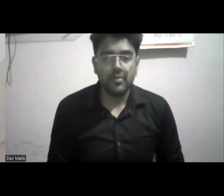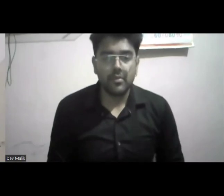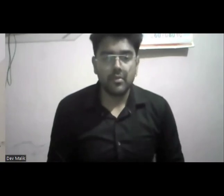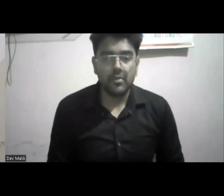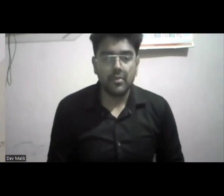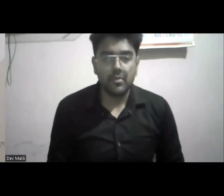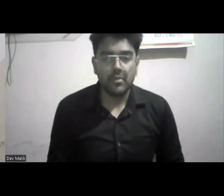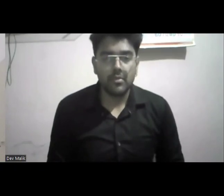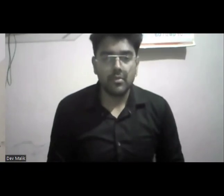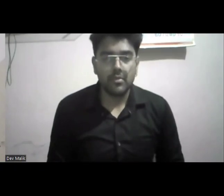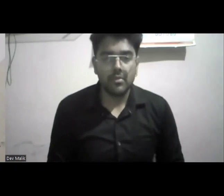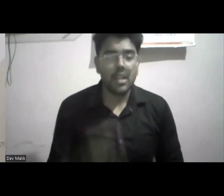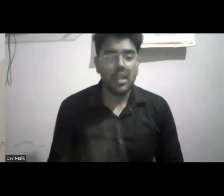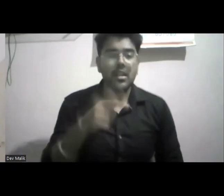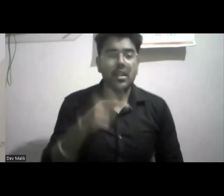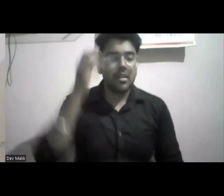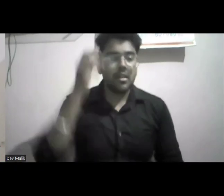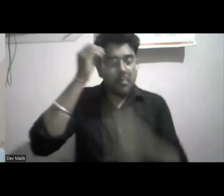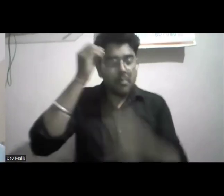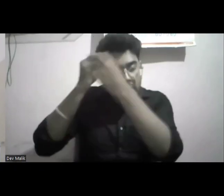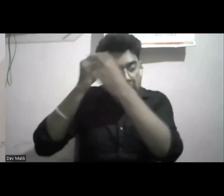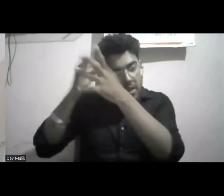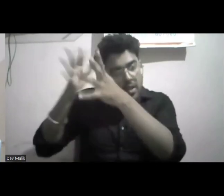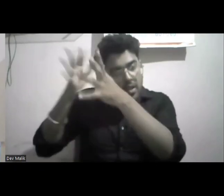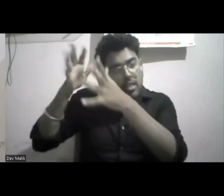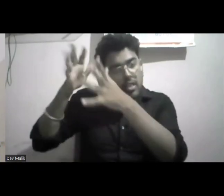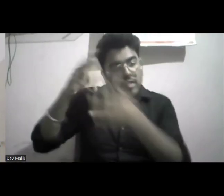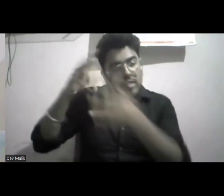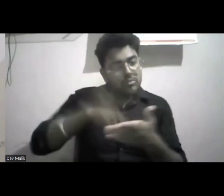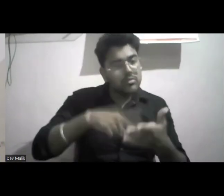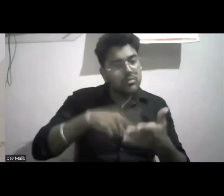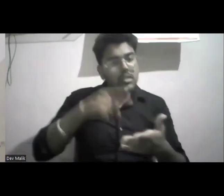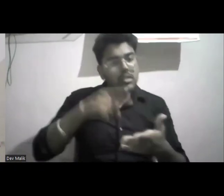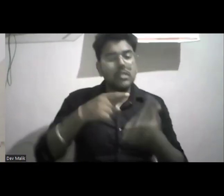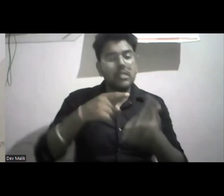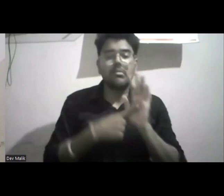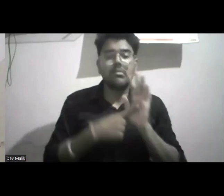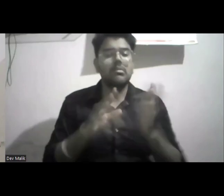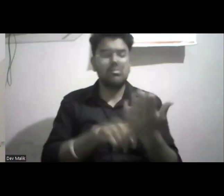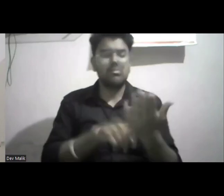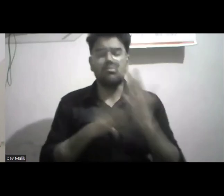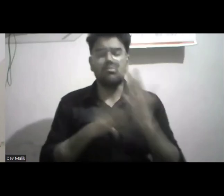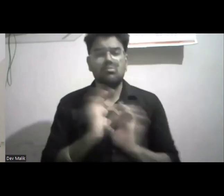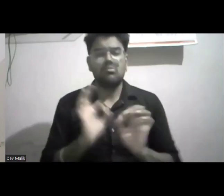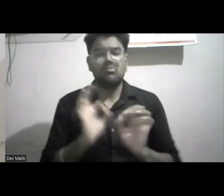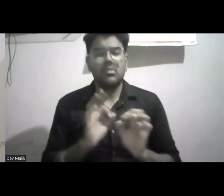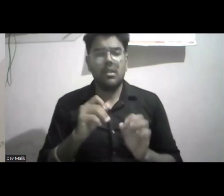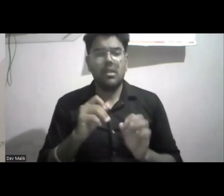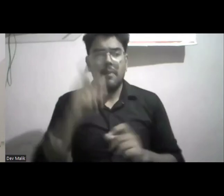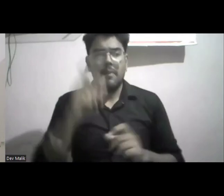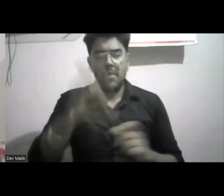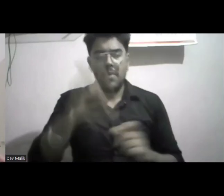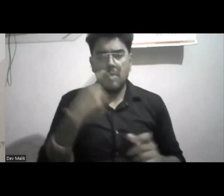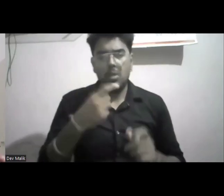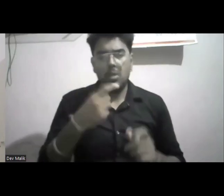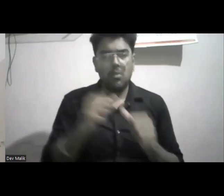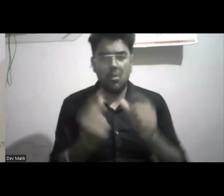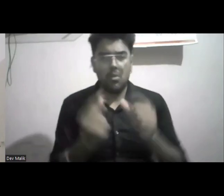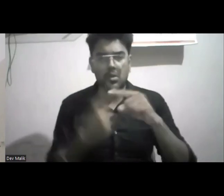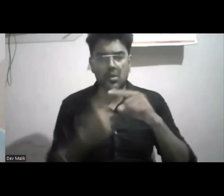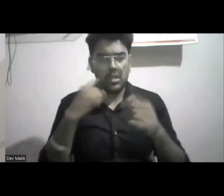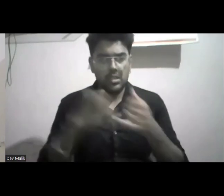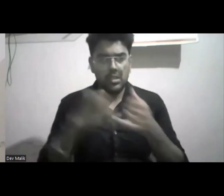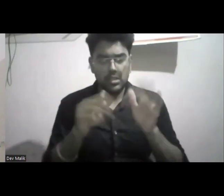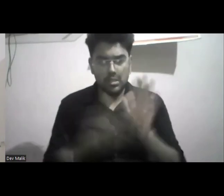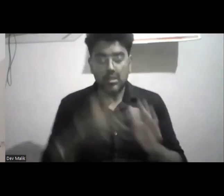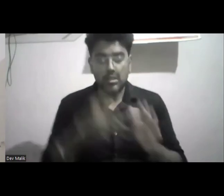in the minds of the readers, he doesn't want to give just any image of, you know, people with autism. He wants it to be,